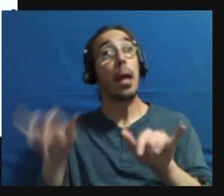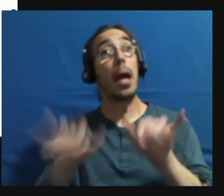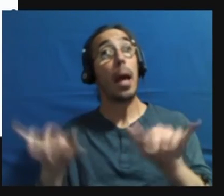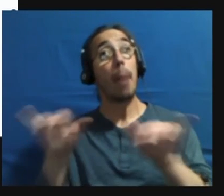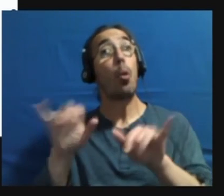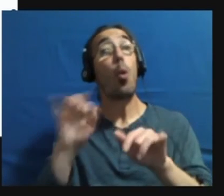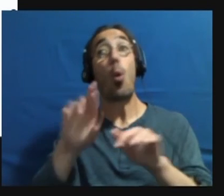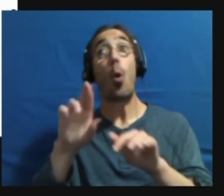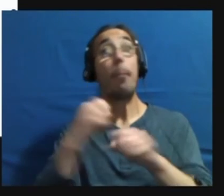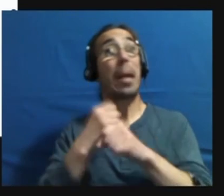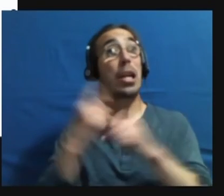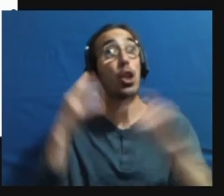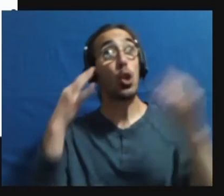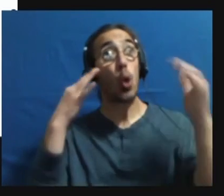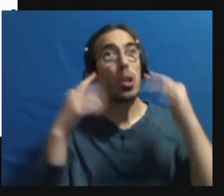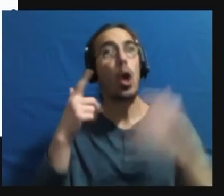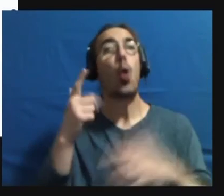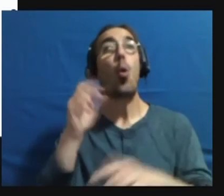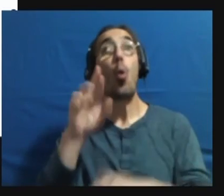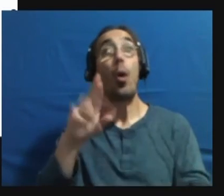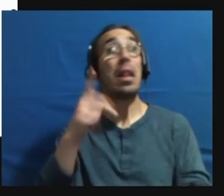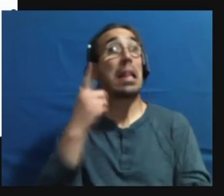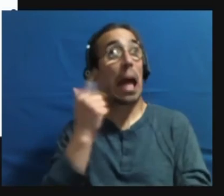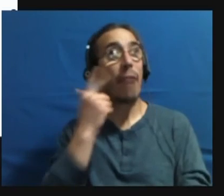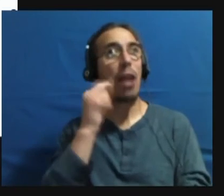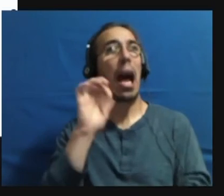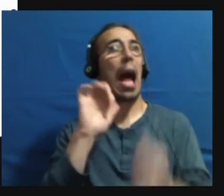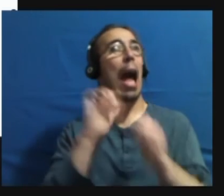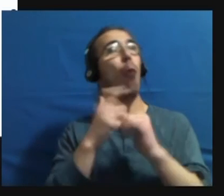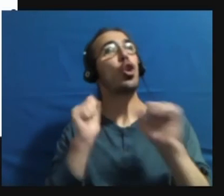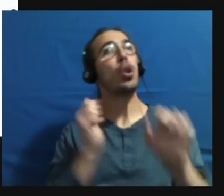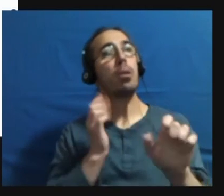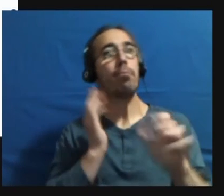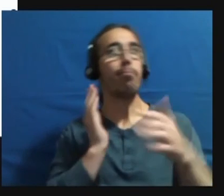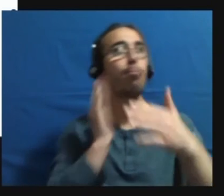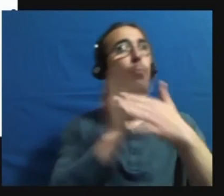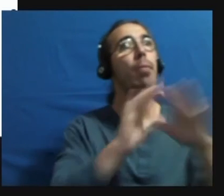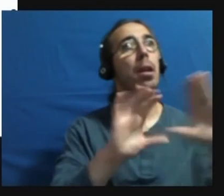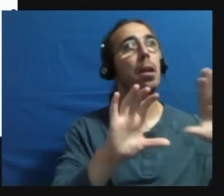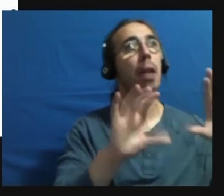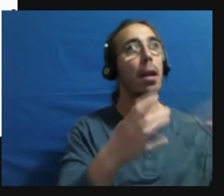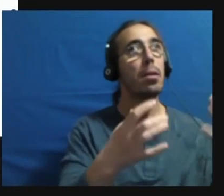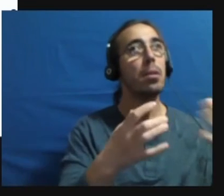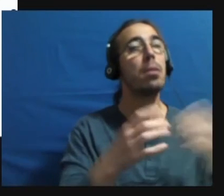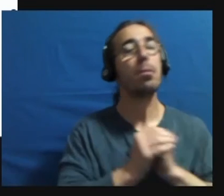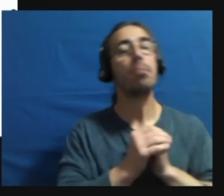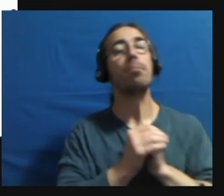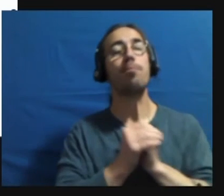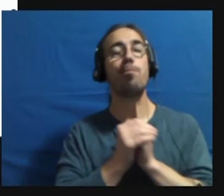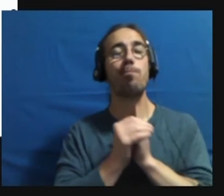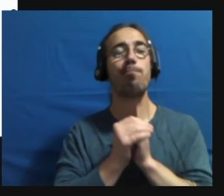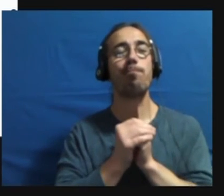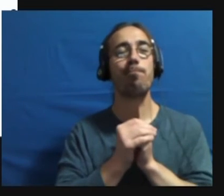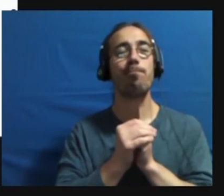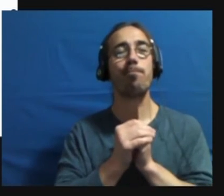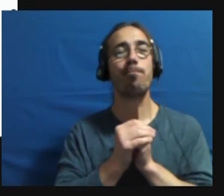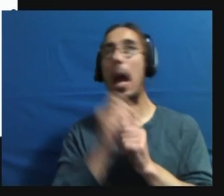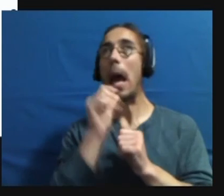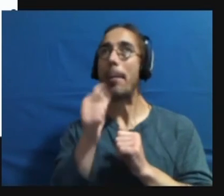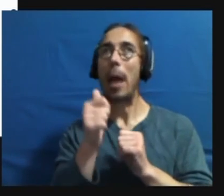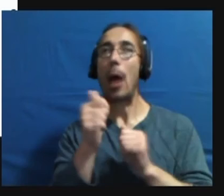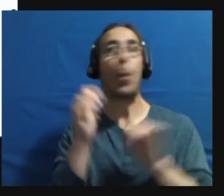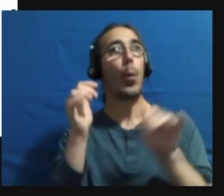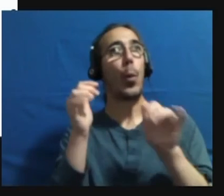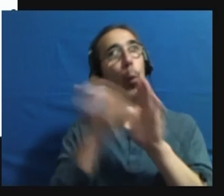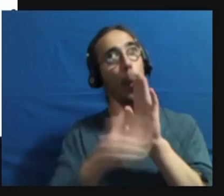laughing continuously, and how this could be disruptive in a classroom. So once again, not going to repeat everything I just said over